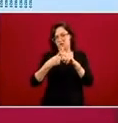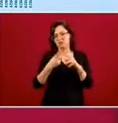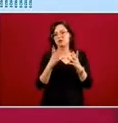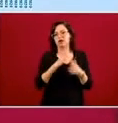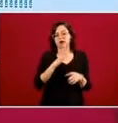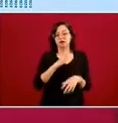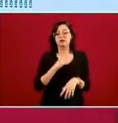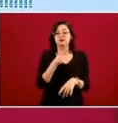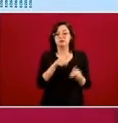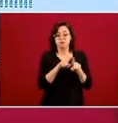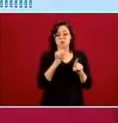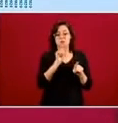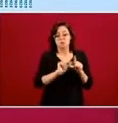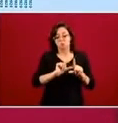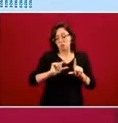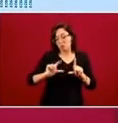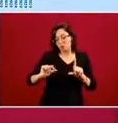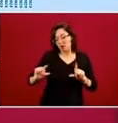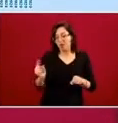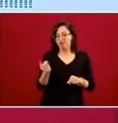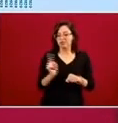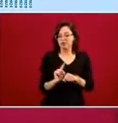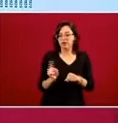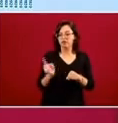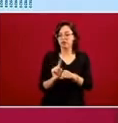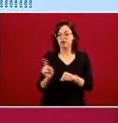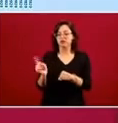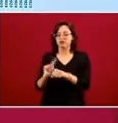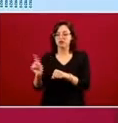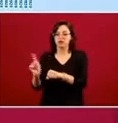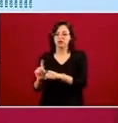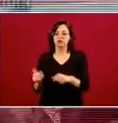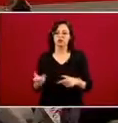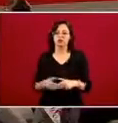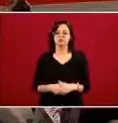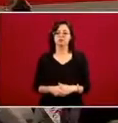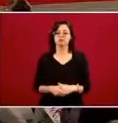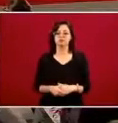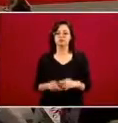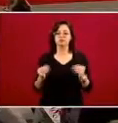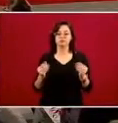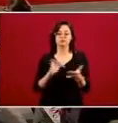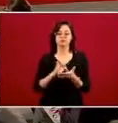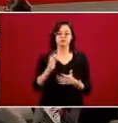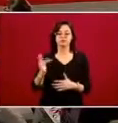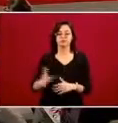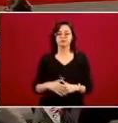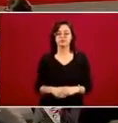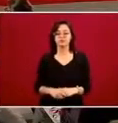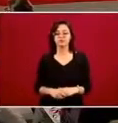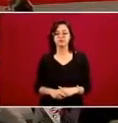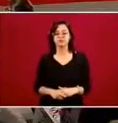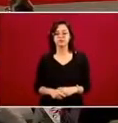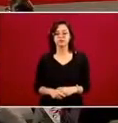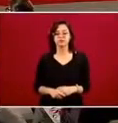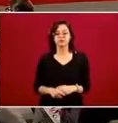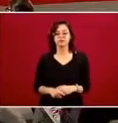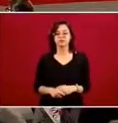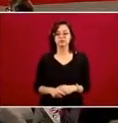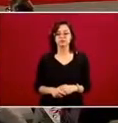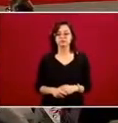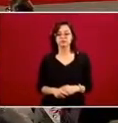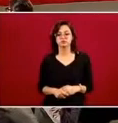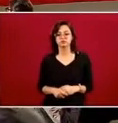cases recover, and a very few of them, unfortunately, end up losing their lives. Thank you very much.